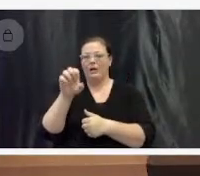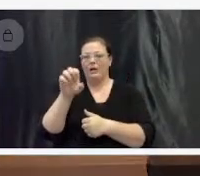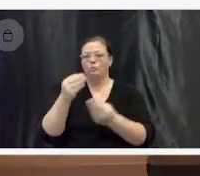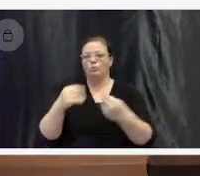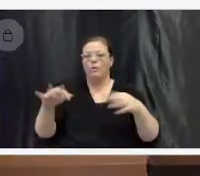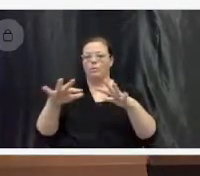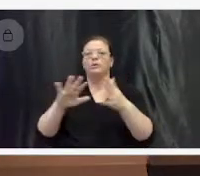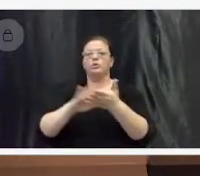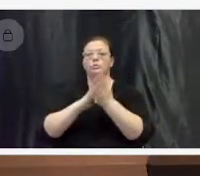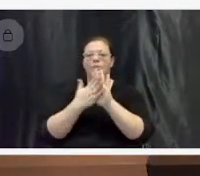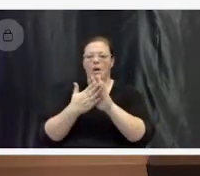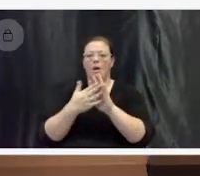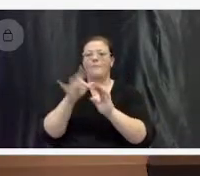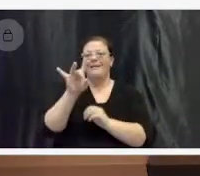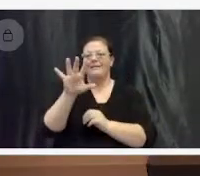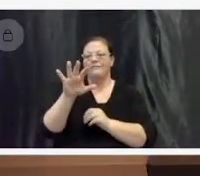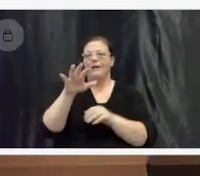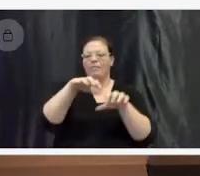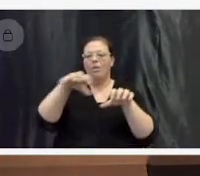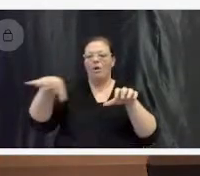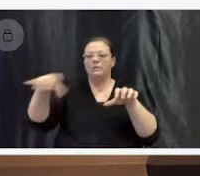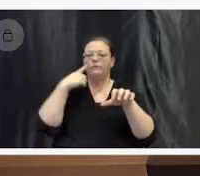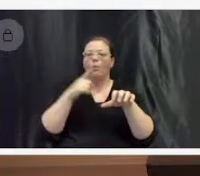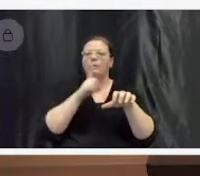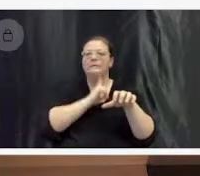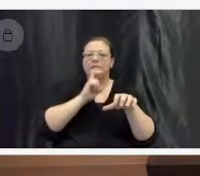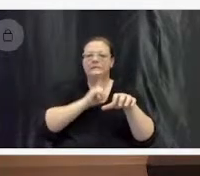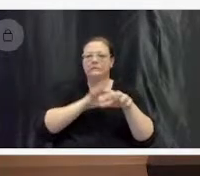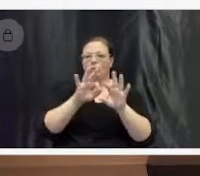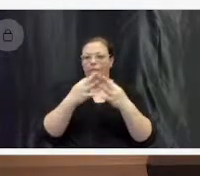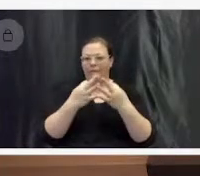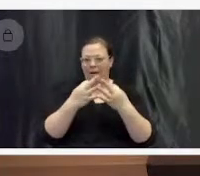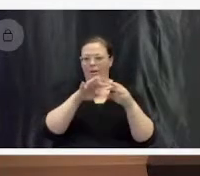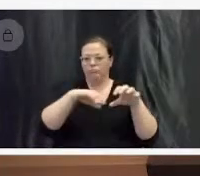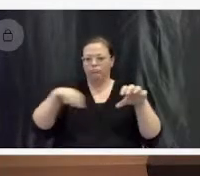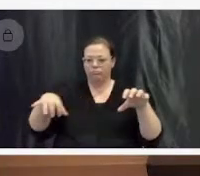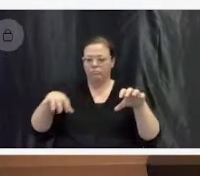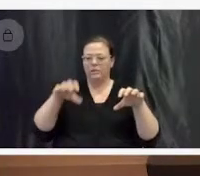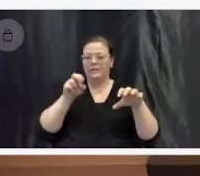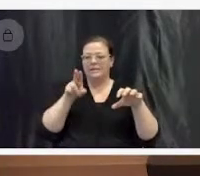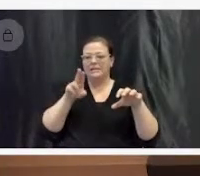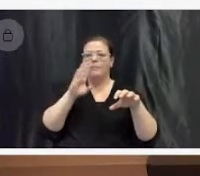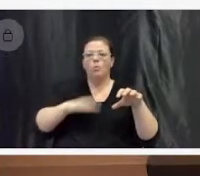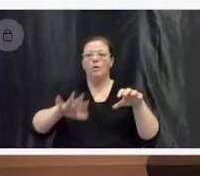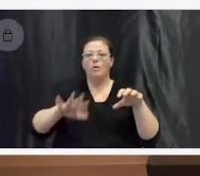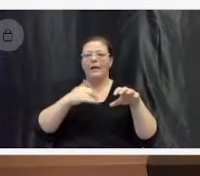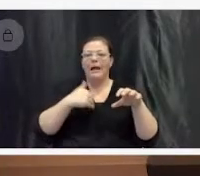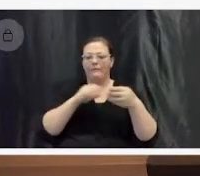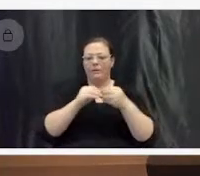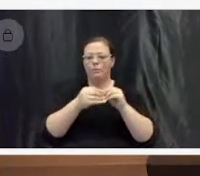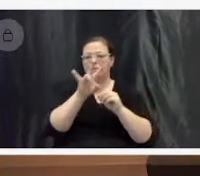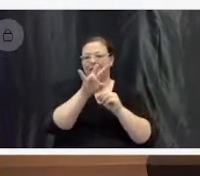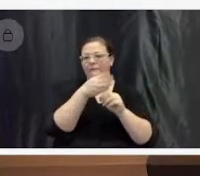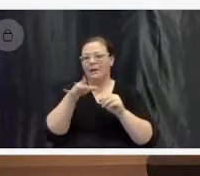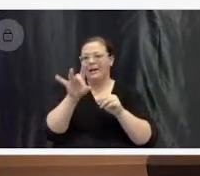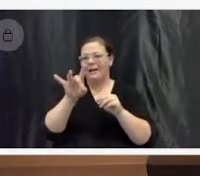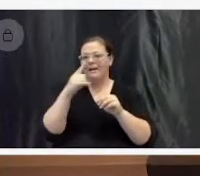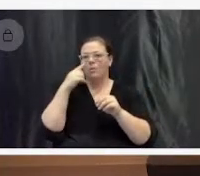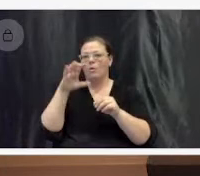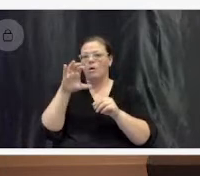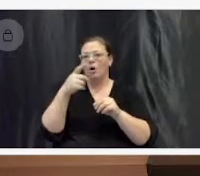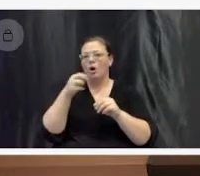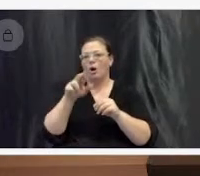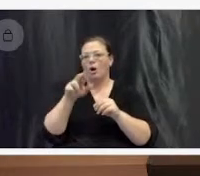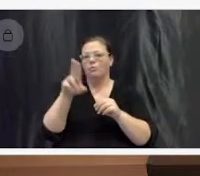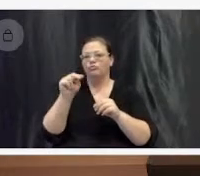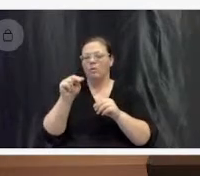into 85 lots for single-family development. Subdivision will include phases 7 through 8 of Copper Run